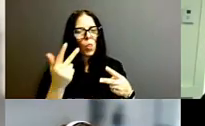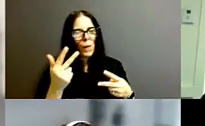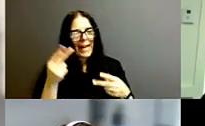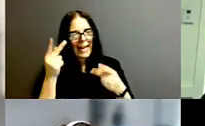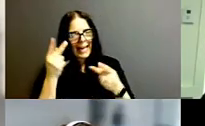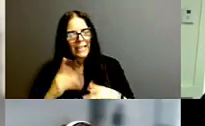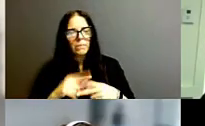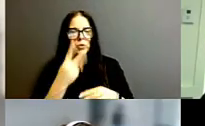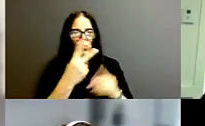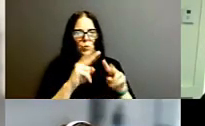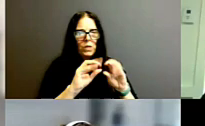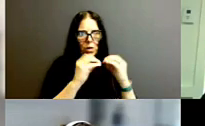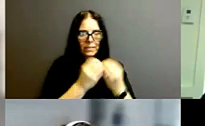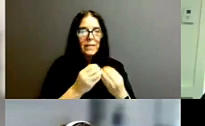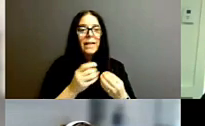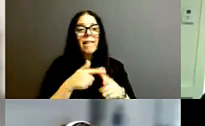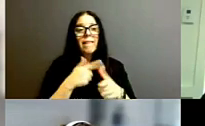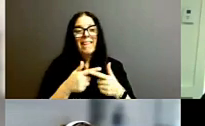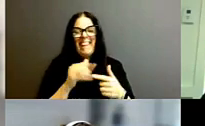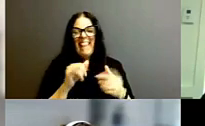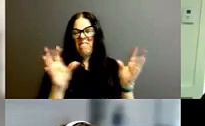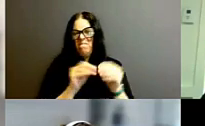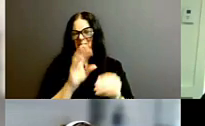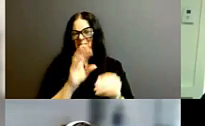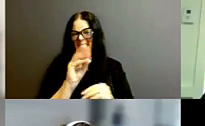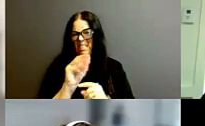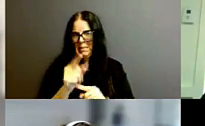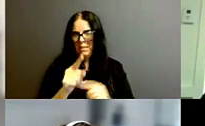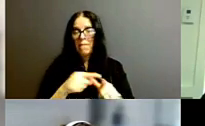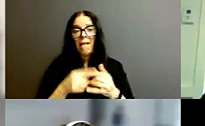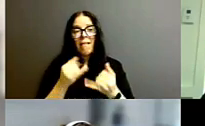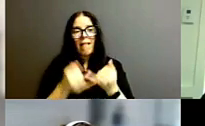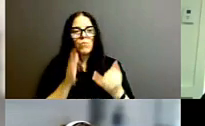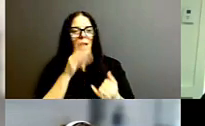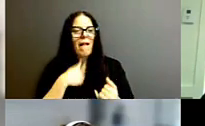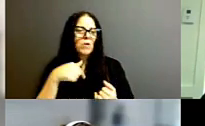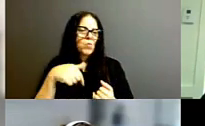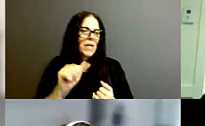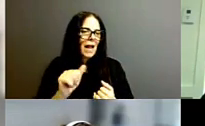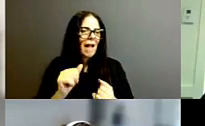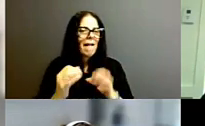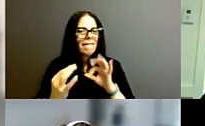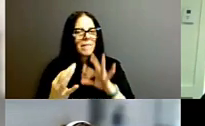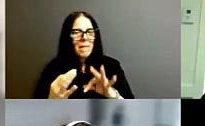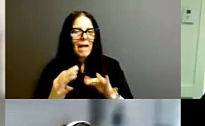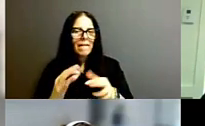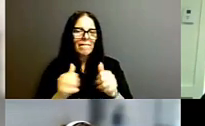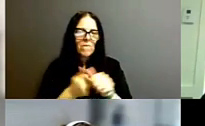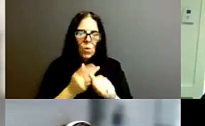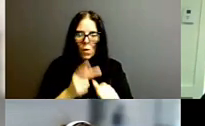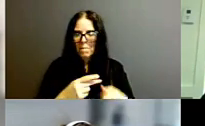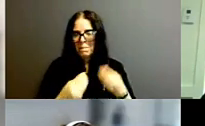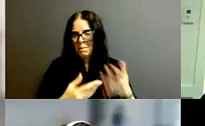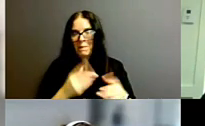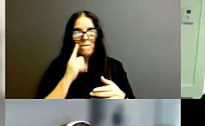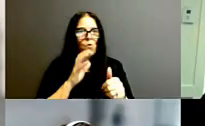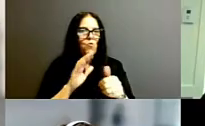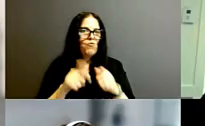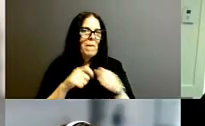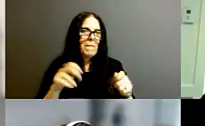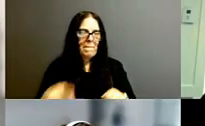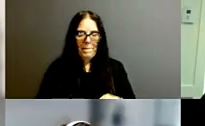that. And then at the end, we will have more Q&A questions, a bit of follow-up, feedback, and so on to wrap up for